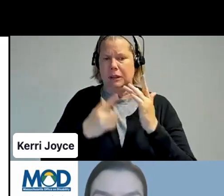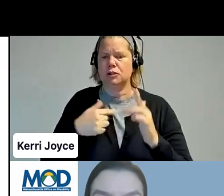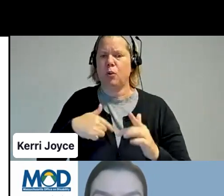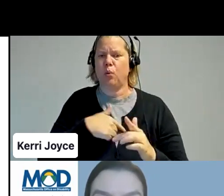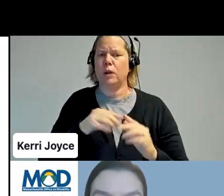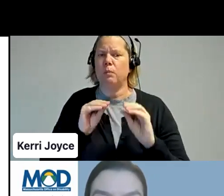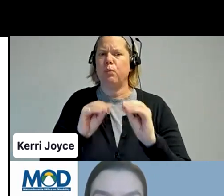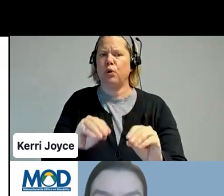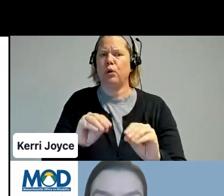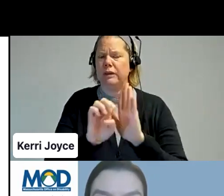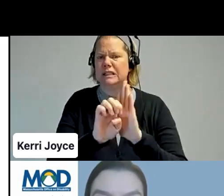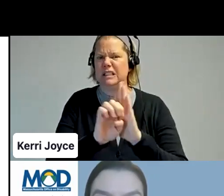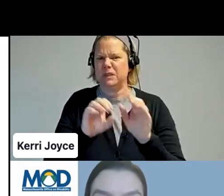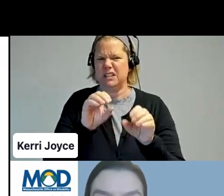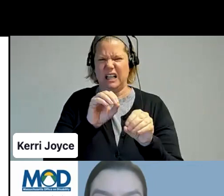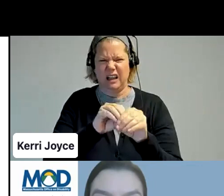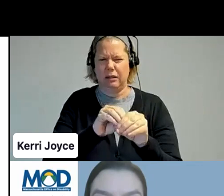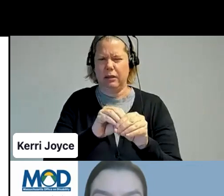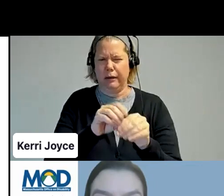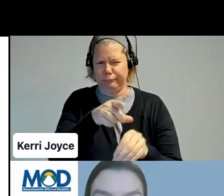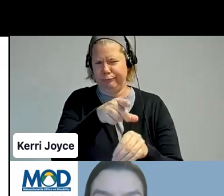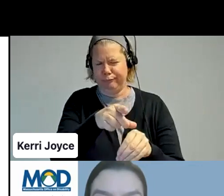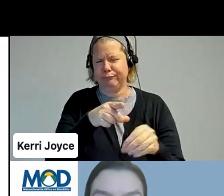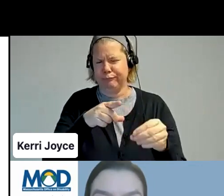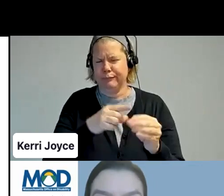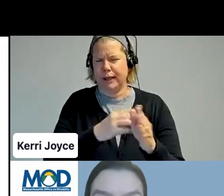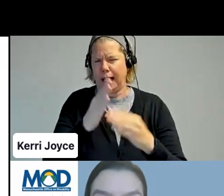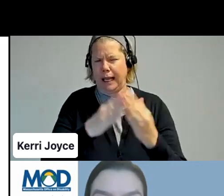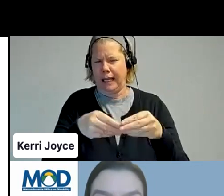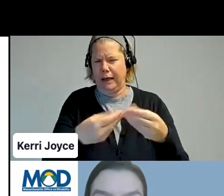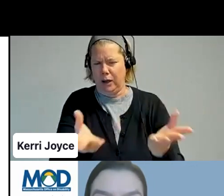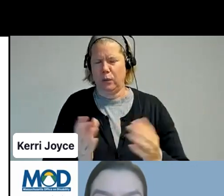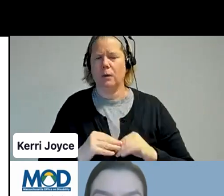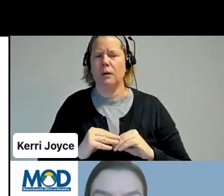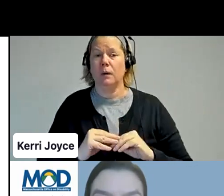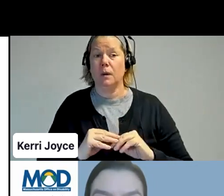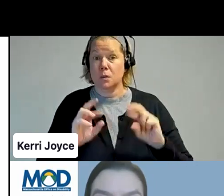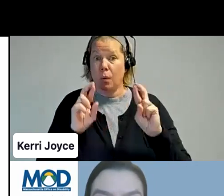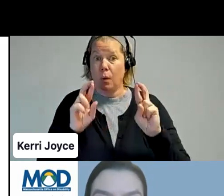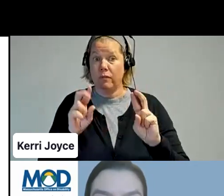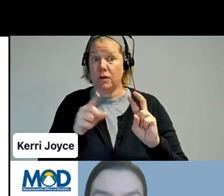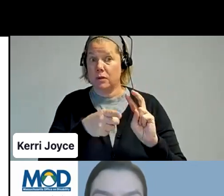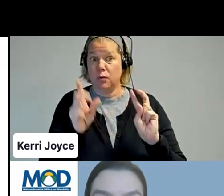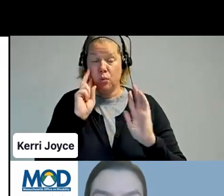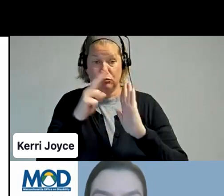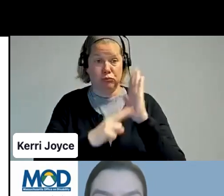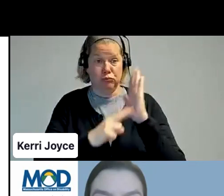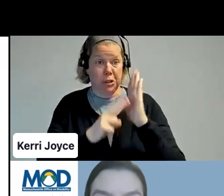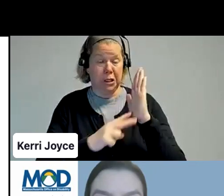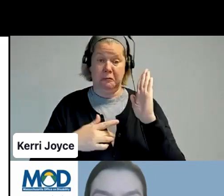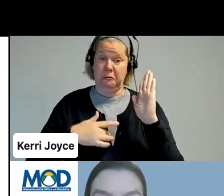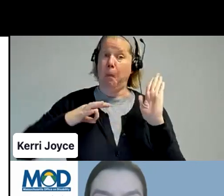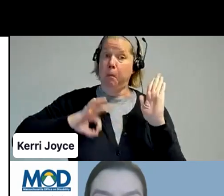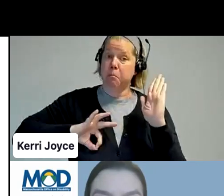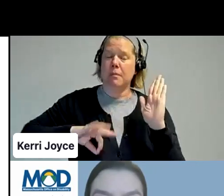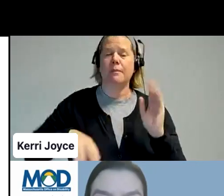handout that you were emailed. And we hope that you'll read through them and find them useful. We have an image here